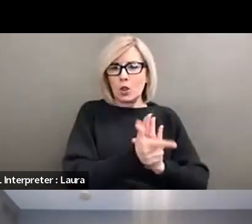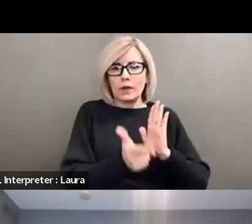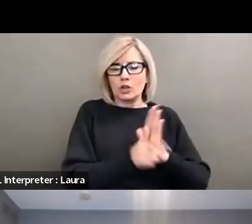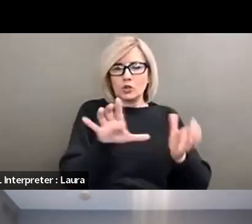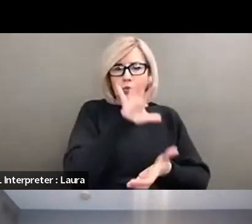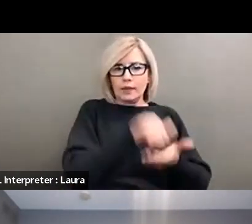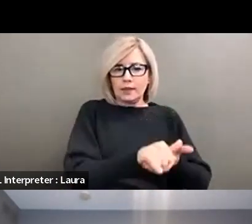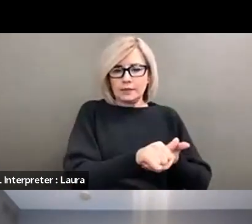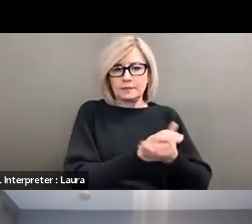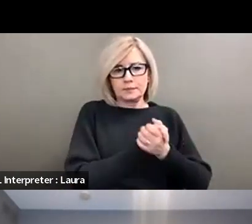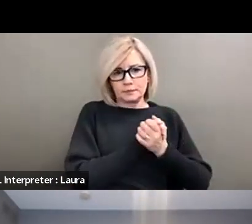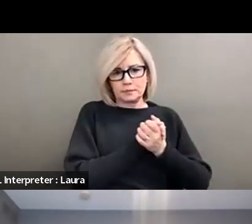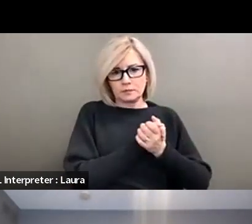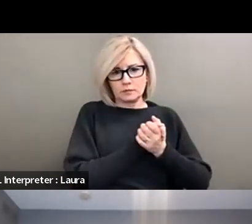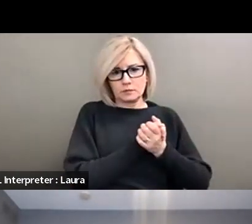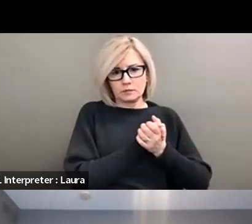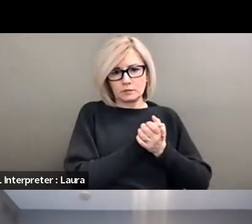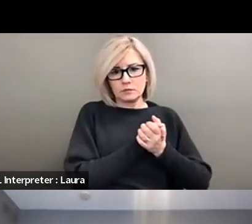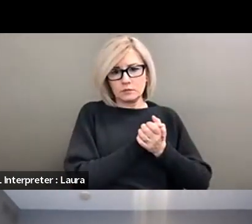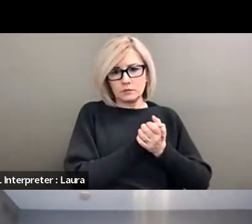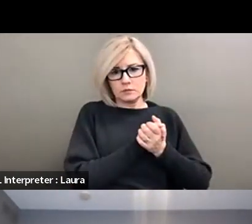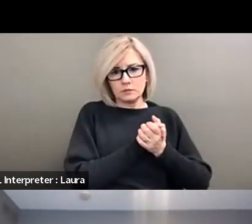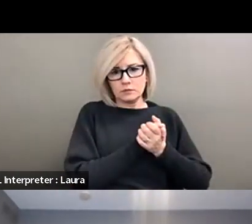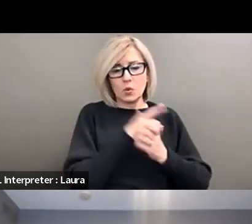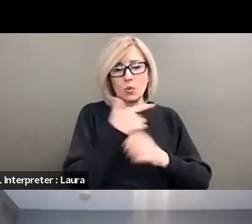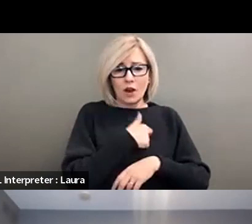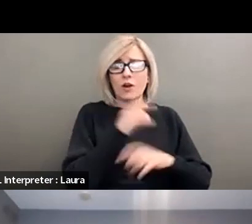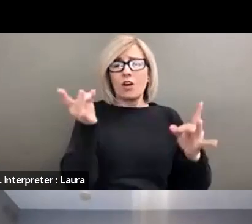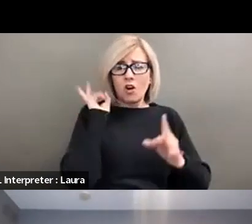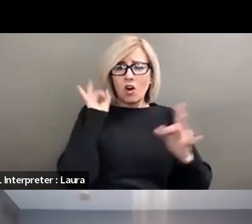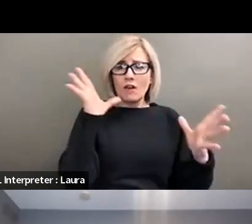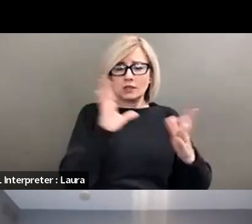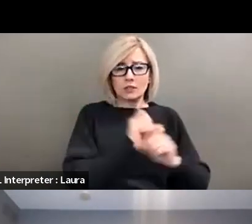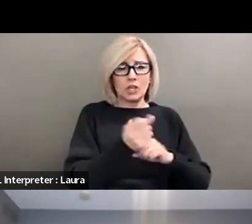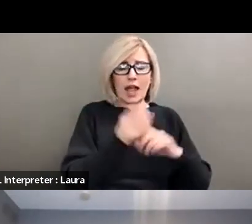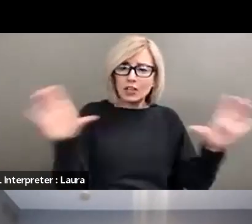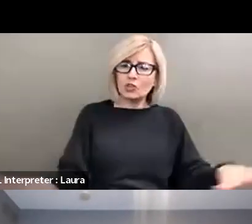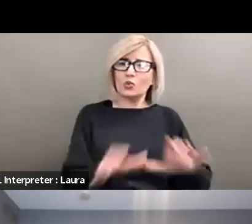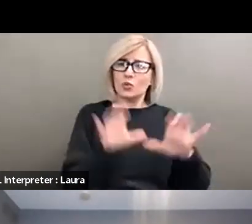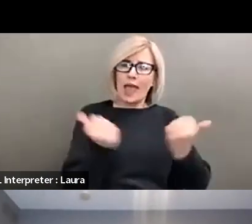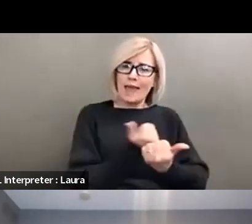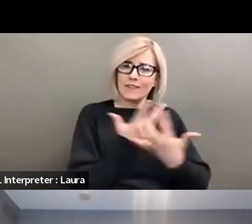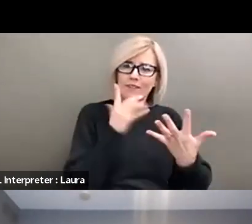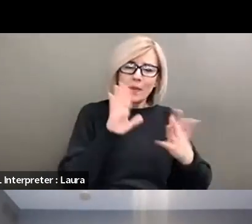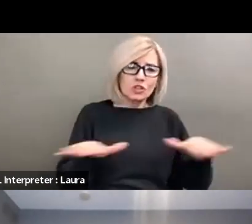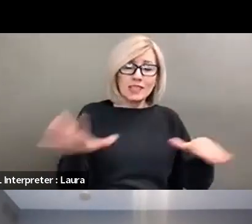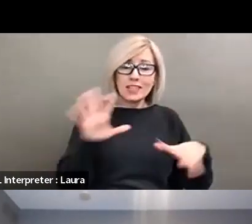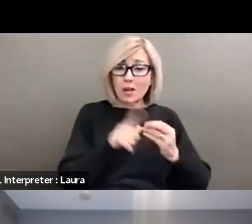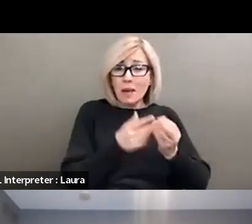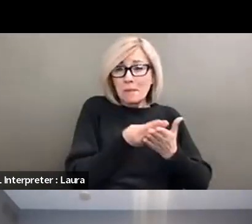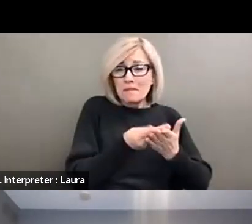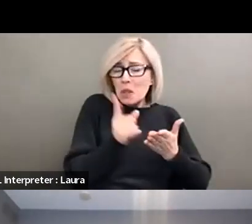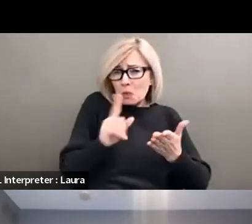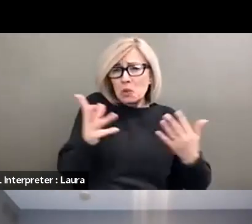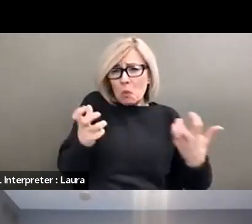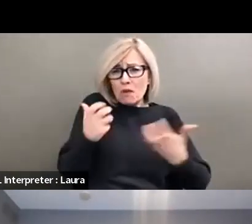this. I mean, we are in a dire situation right now. I do everything for my children. I mean, they talk about this money. If they really